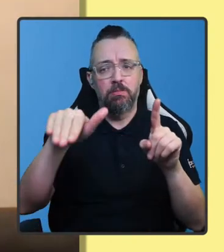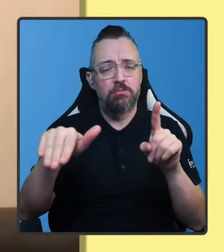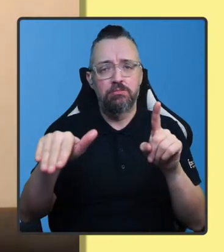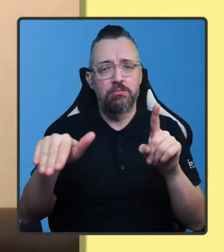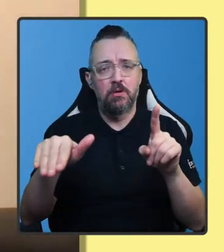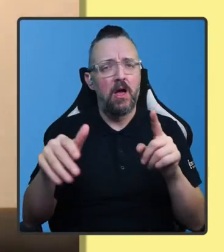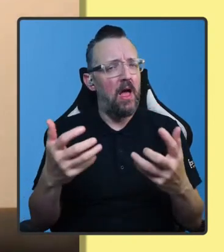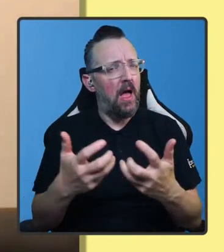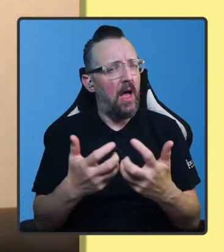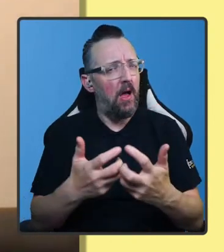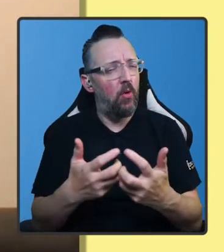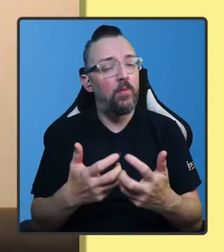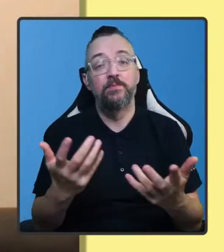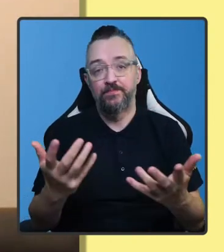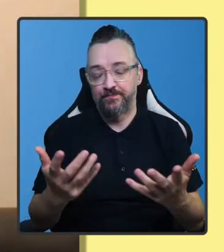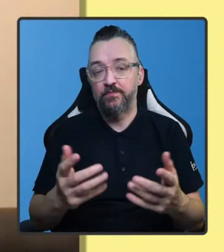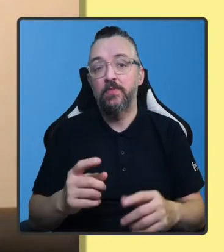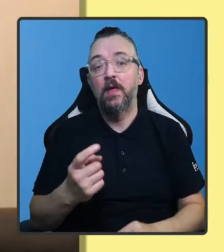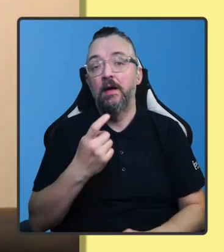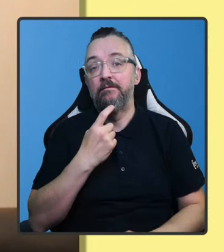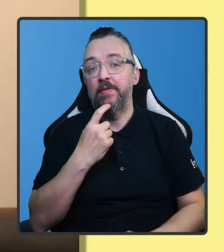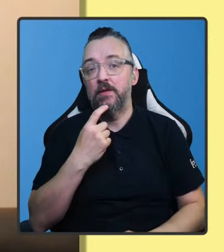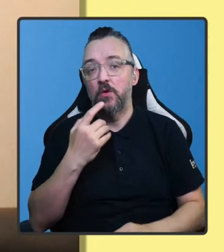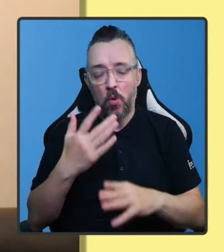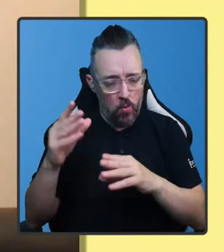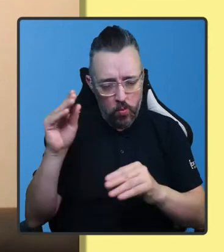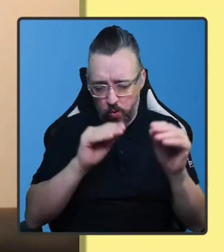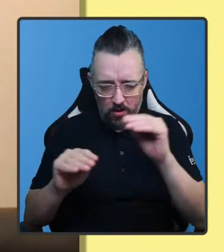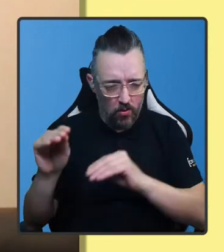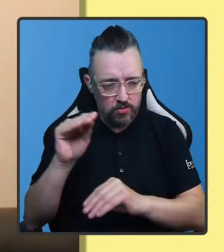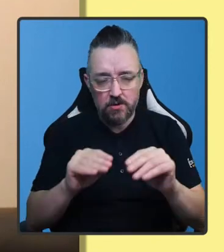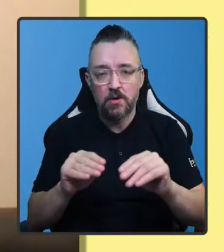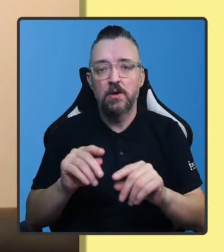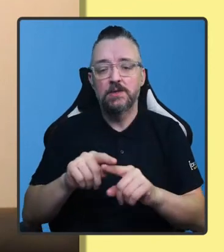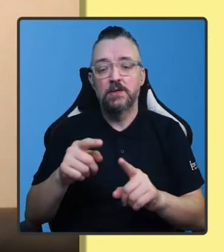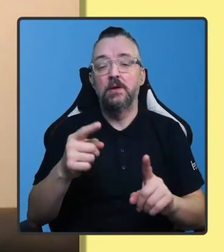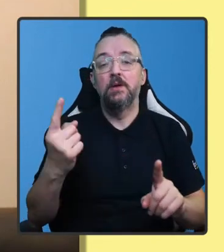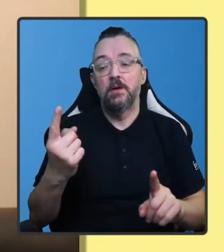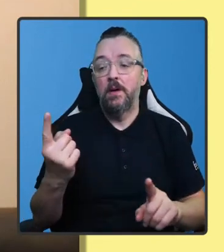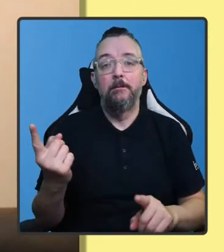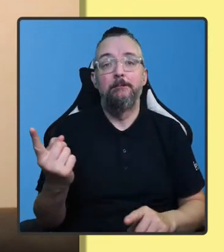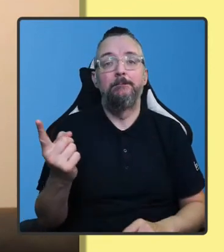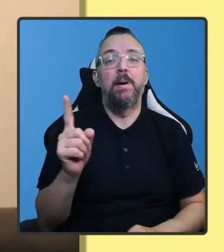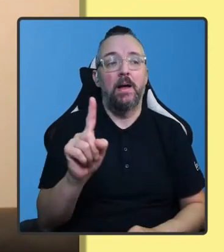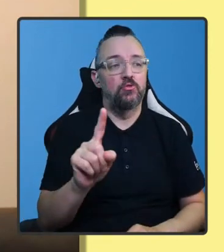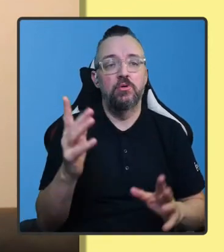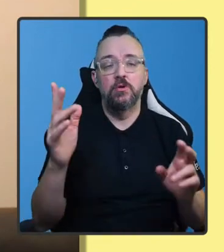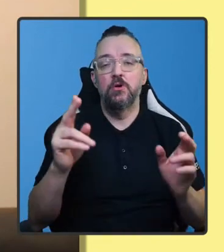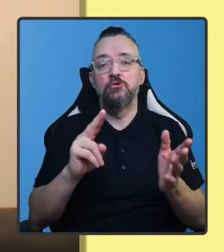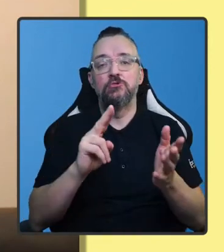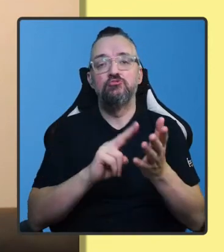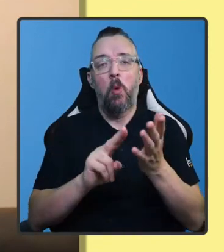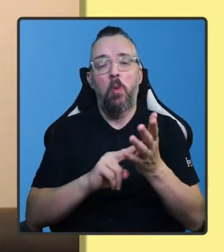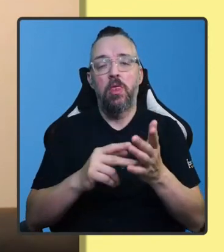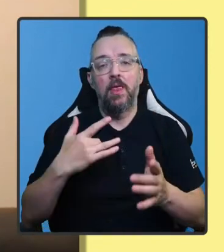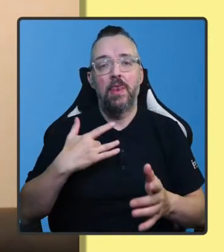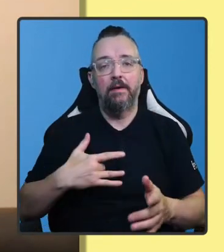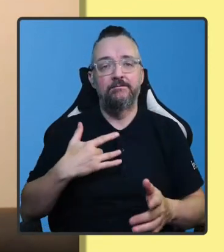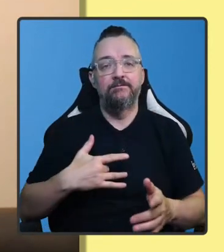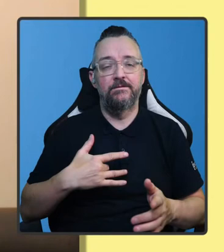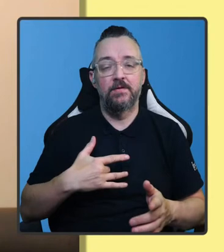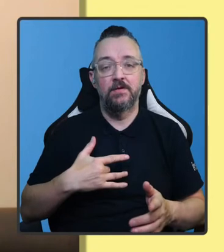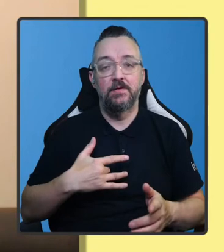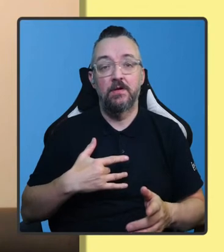this? Finland worked to give people a gradual reintroduction into normal life, the kind offered by open prisons. A third of all